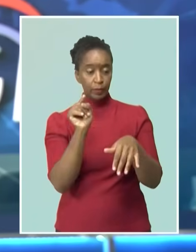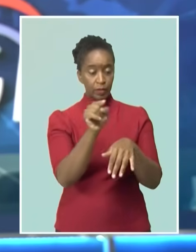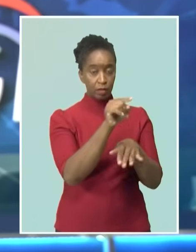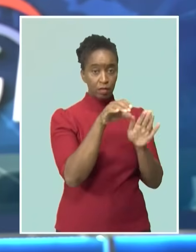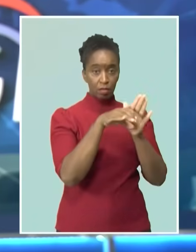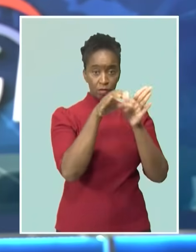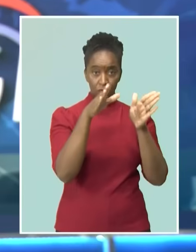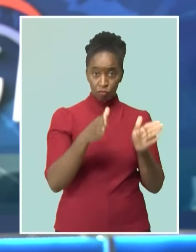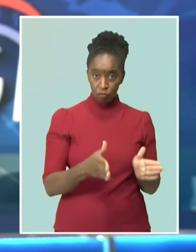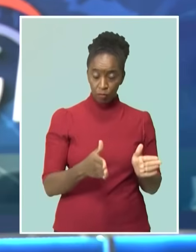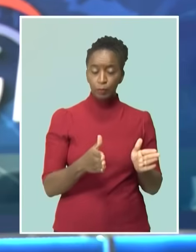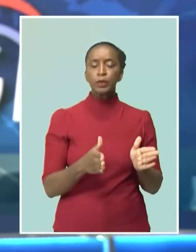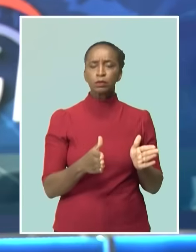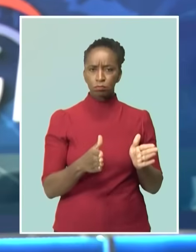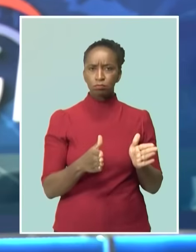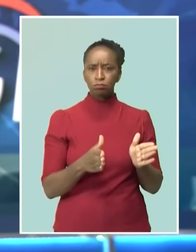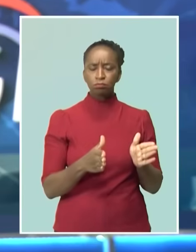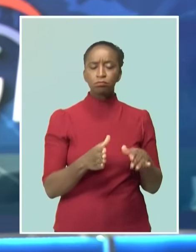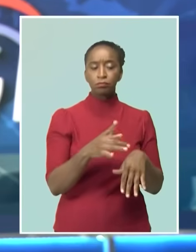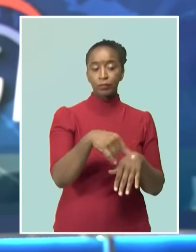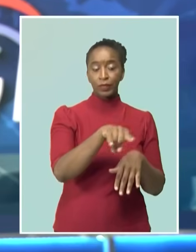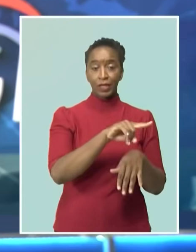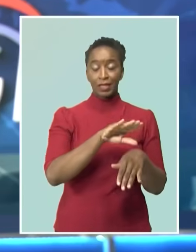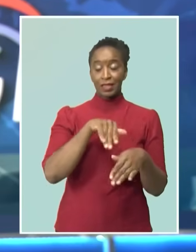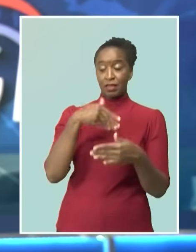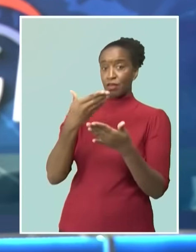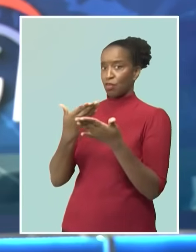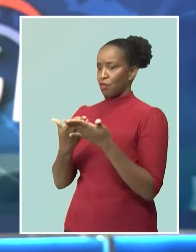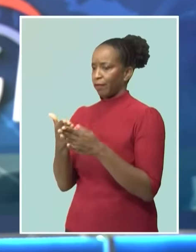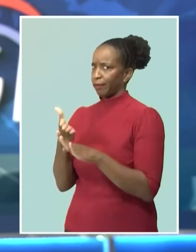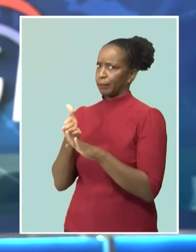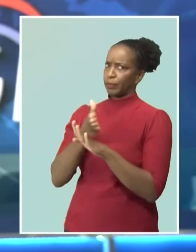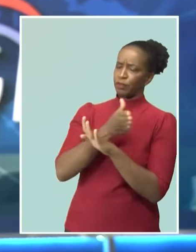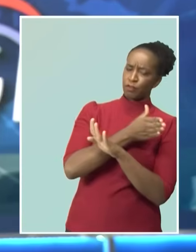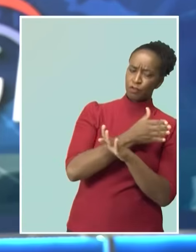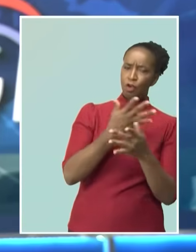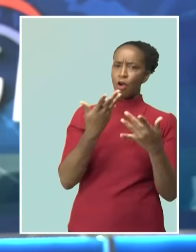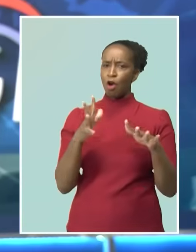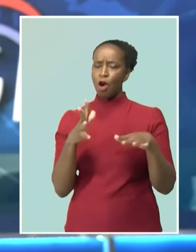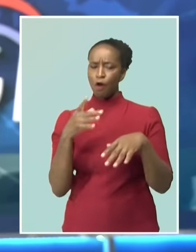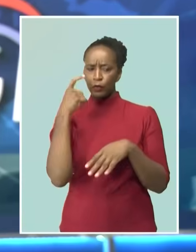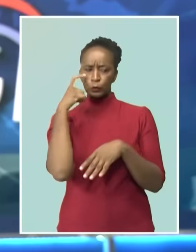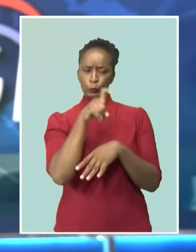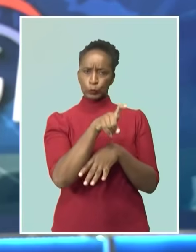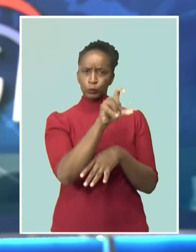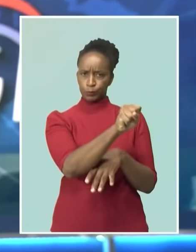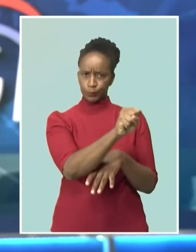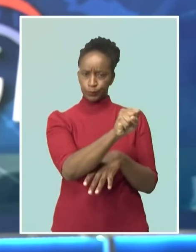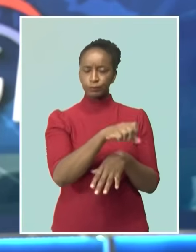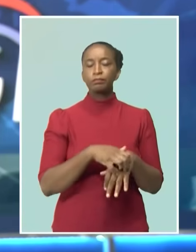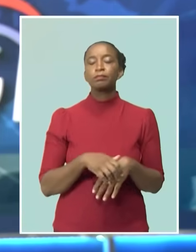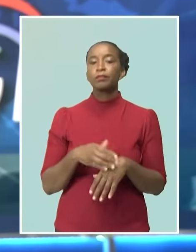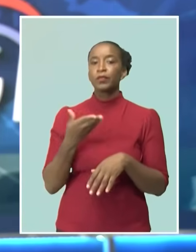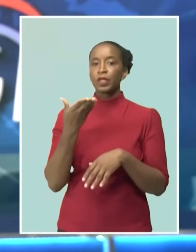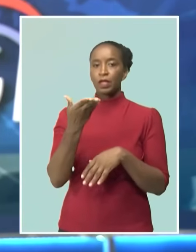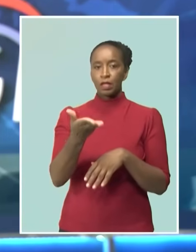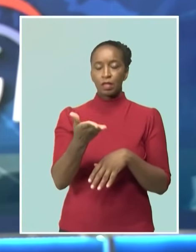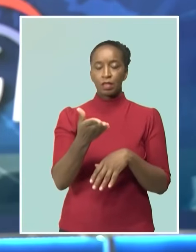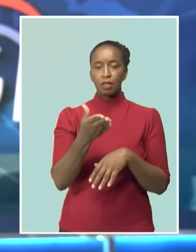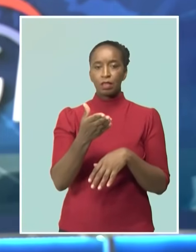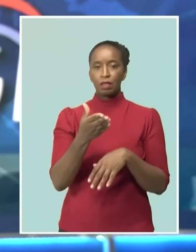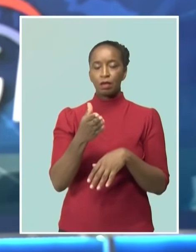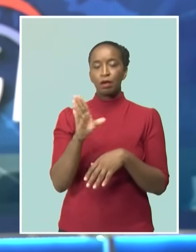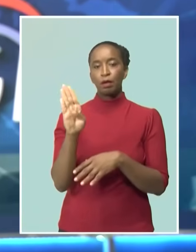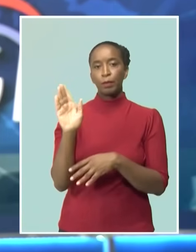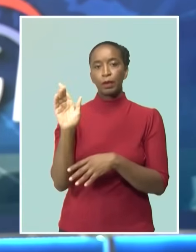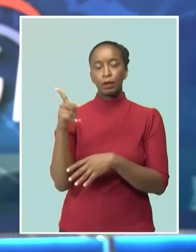records will be flagged even before they get here. He was addressing the Barbados Labour Party's Christchurch East and South Joint Branch